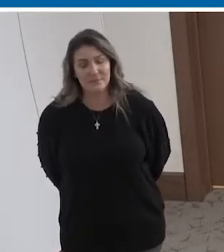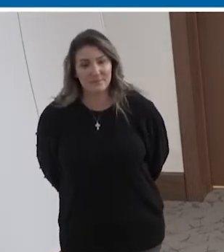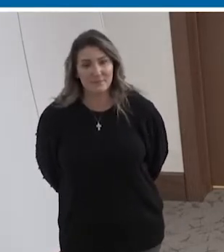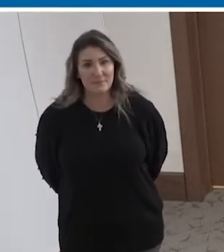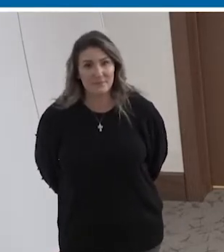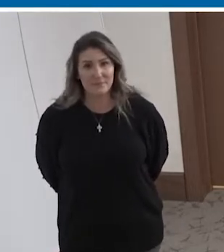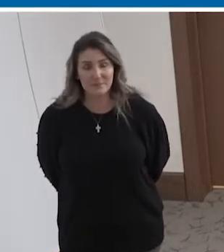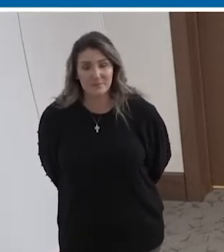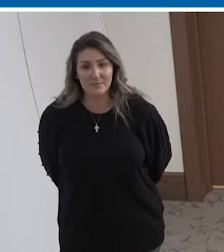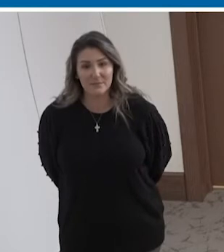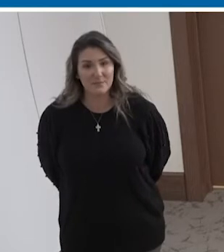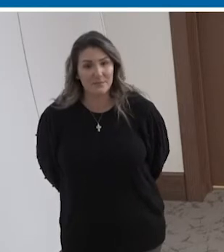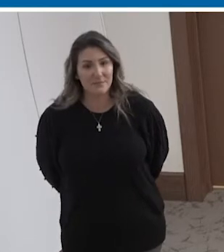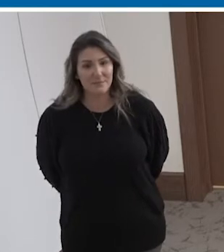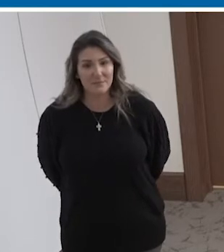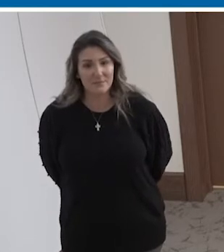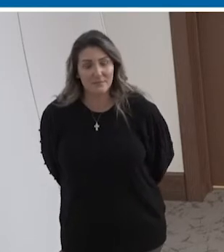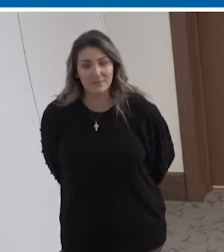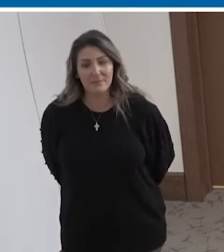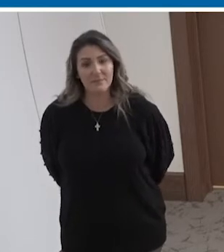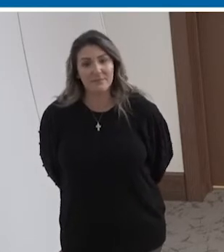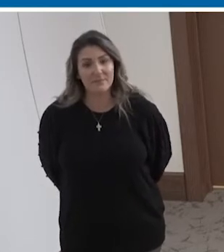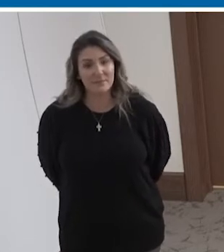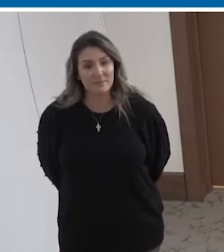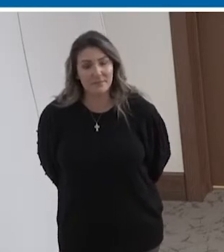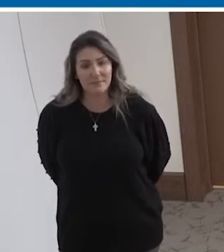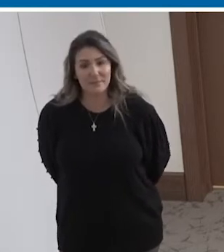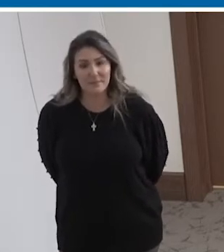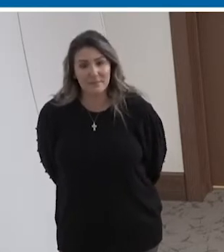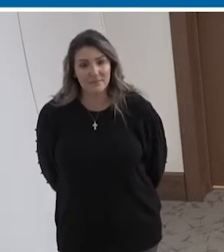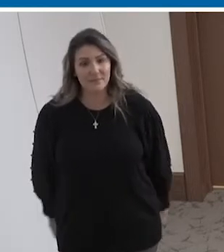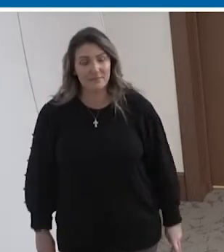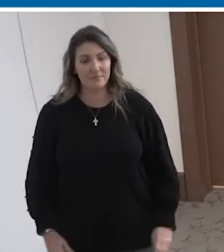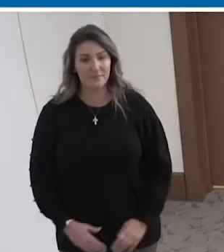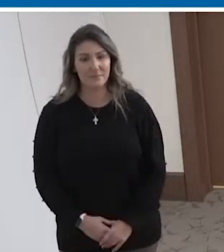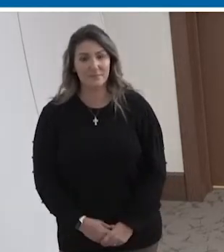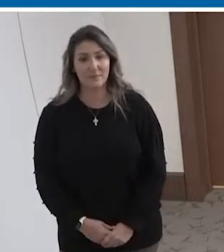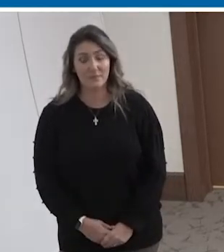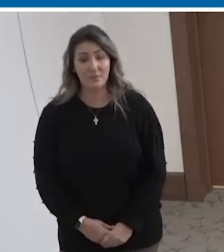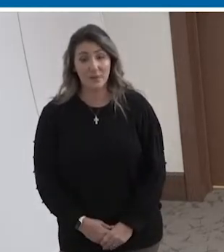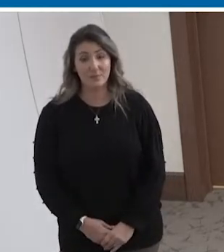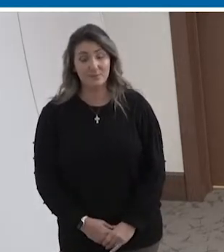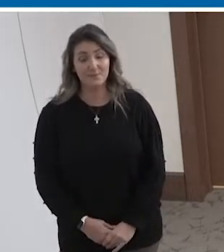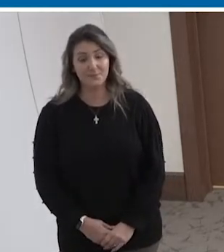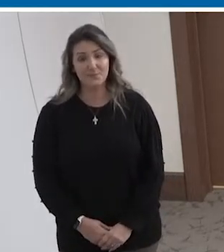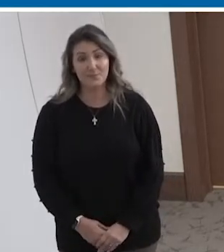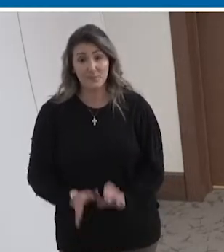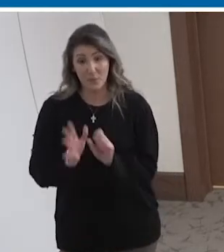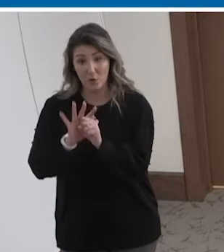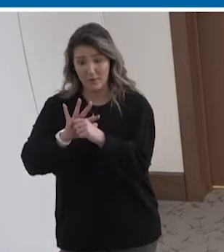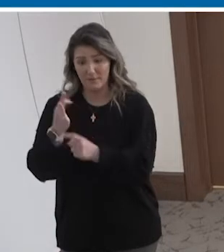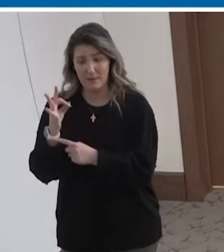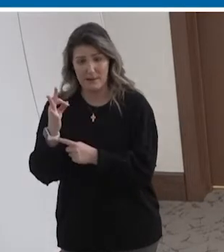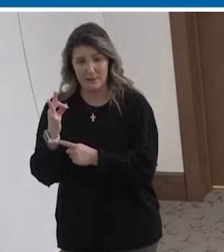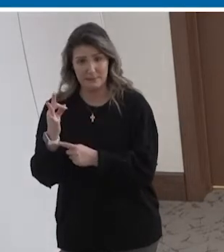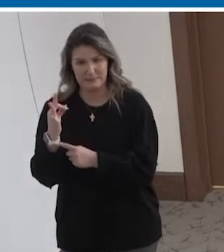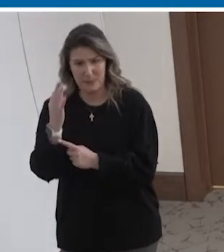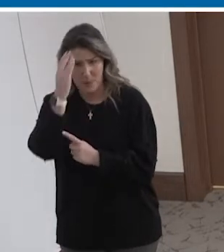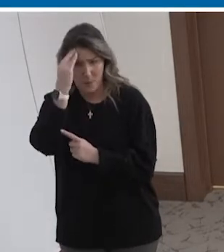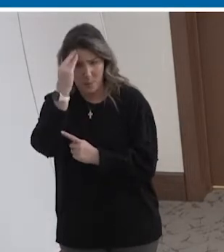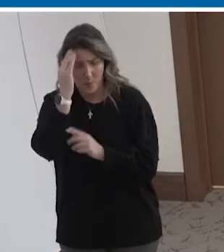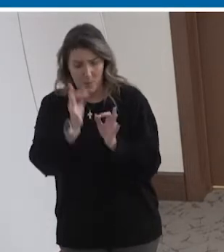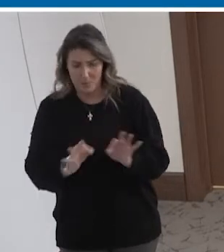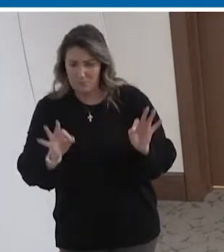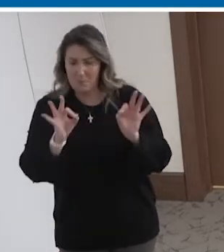o propagando en las escuelas de la comunidad. And we know that COVID-19 testing is important to